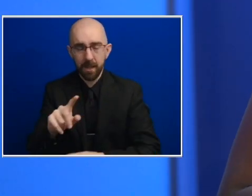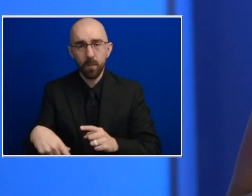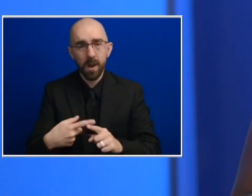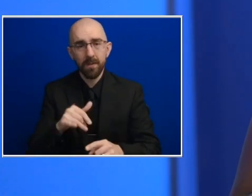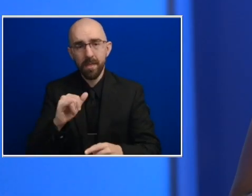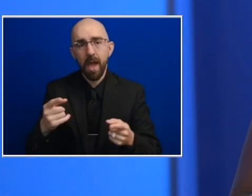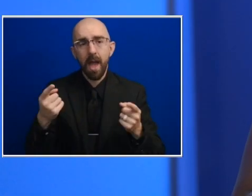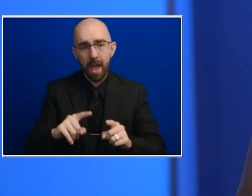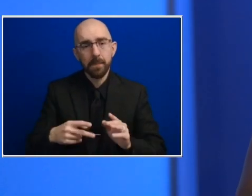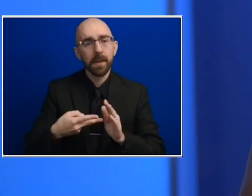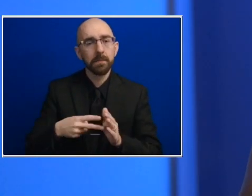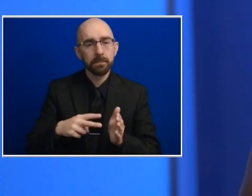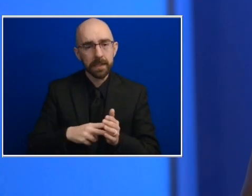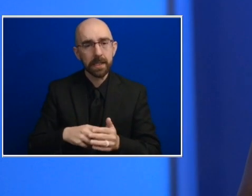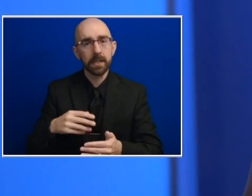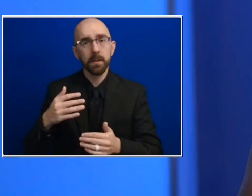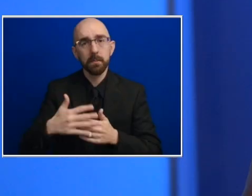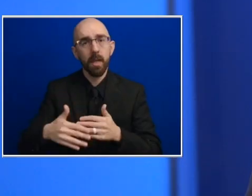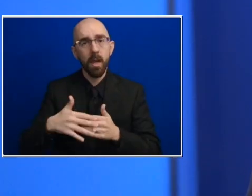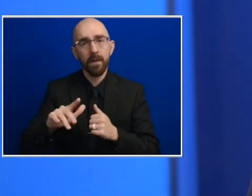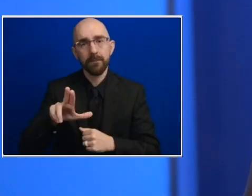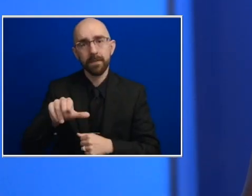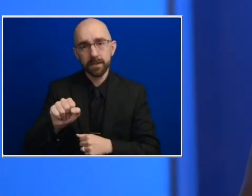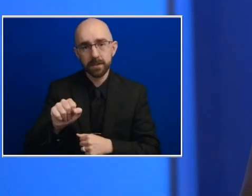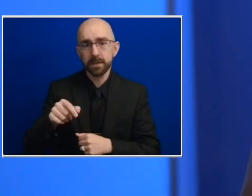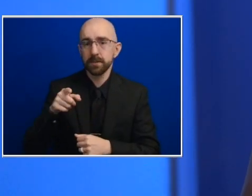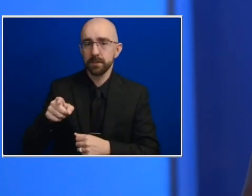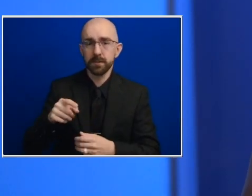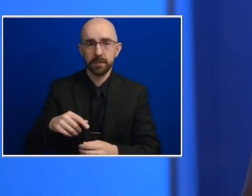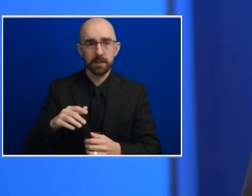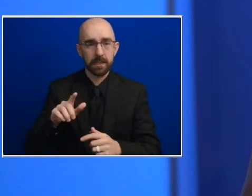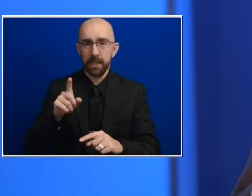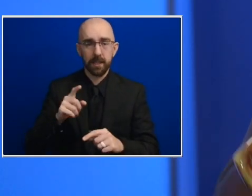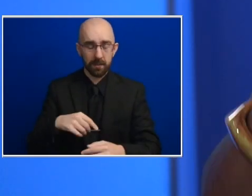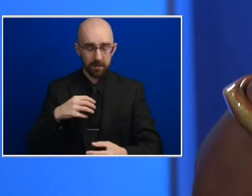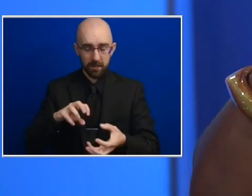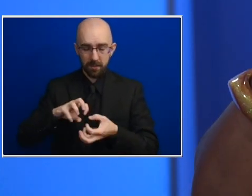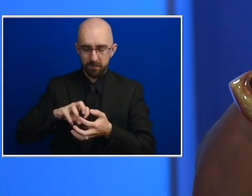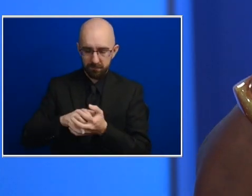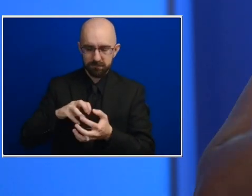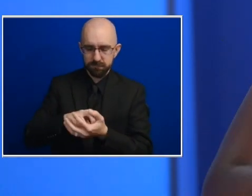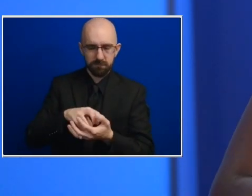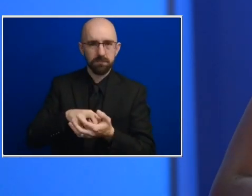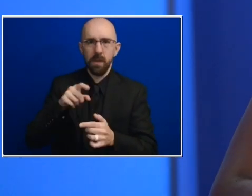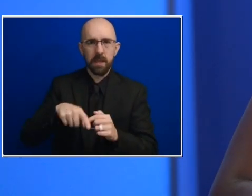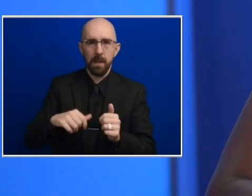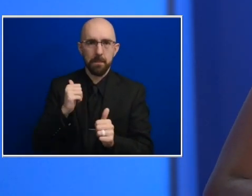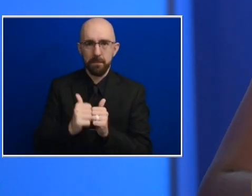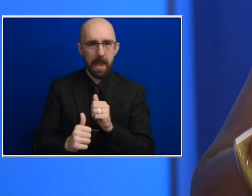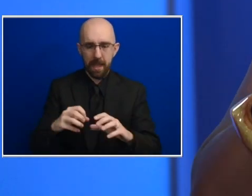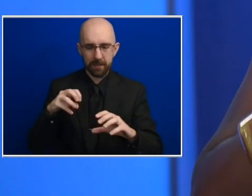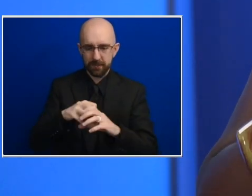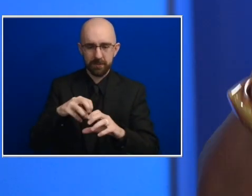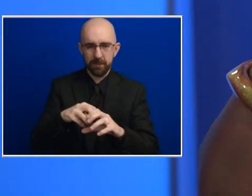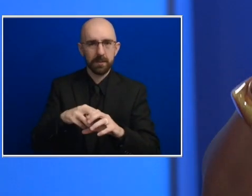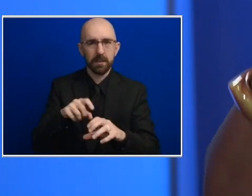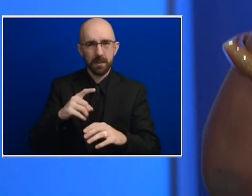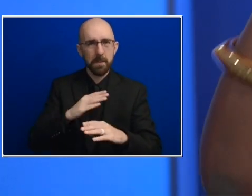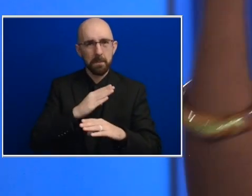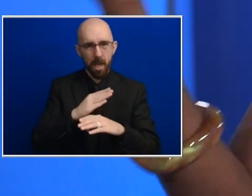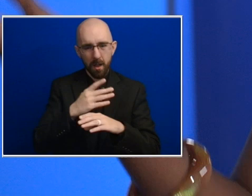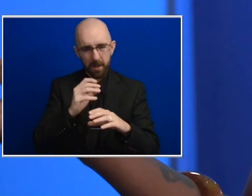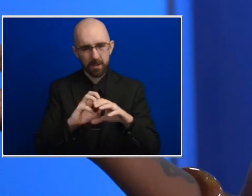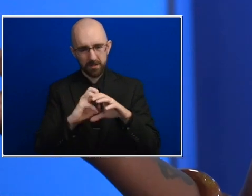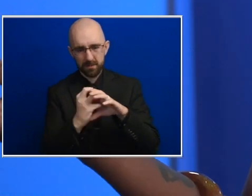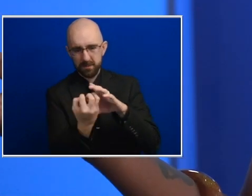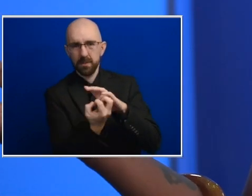the other blood cells can't pass, and you have a blockage pretty much. And so sometimes